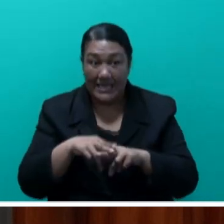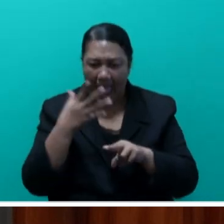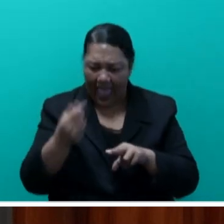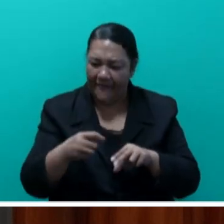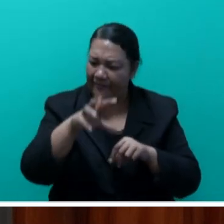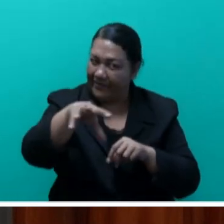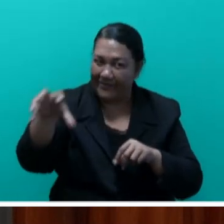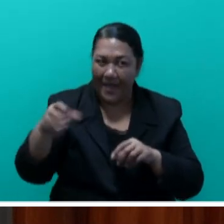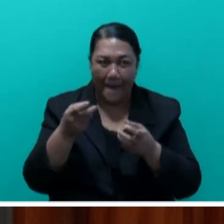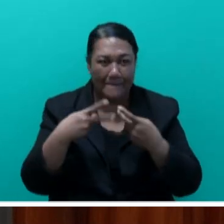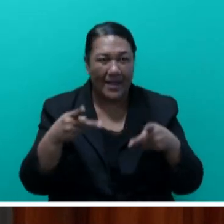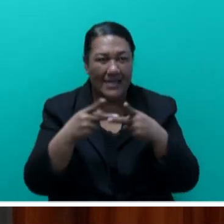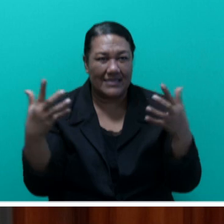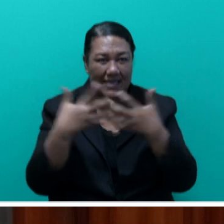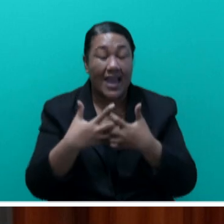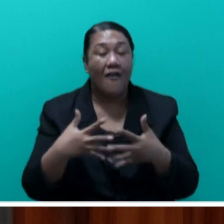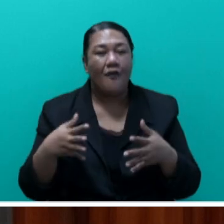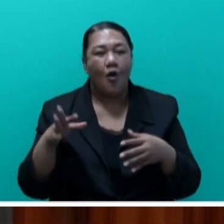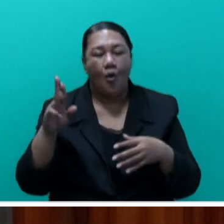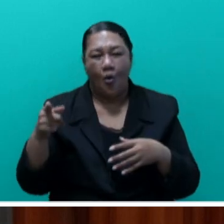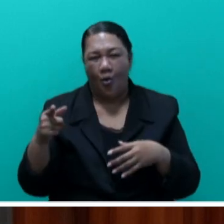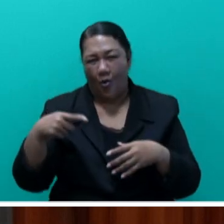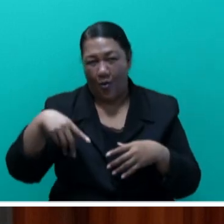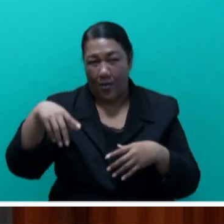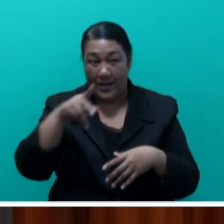marine finfish sea cage culture.